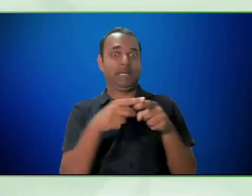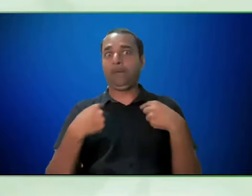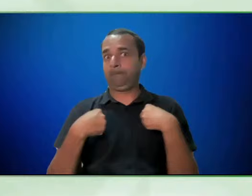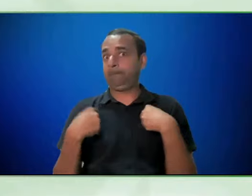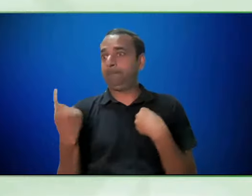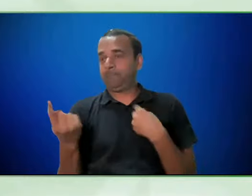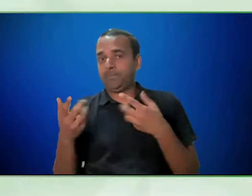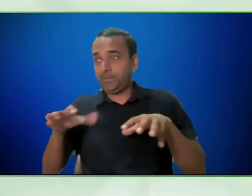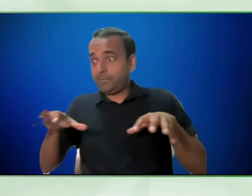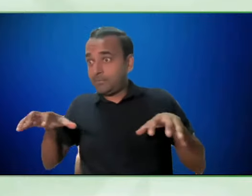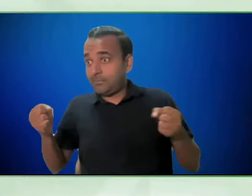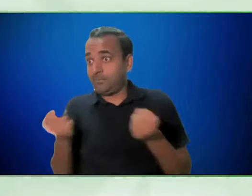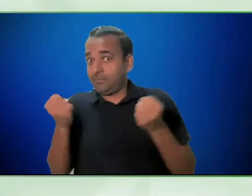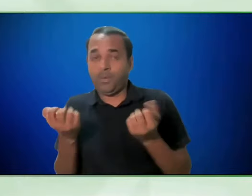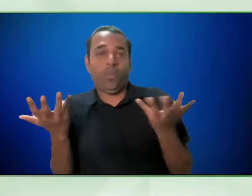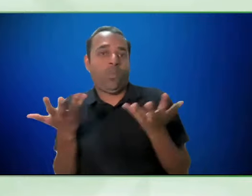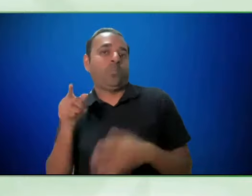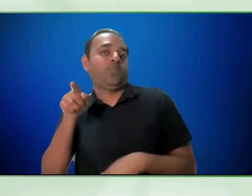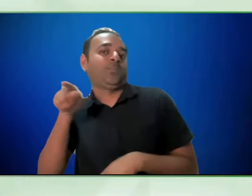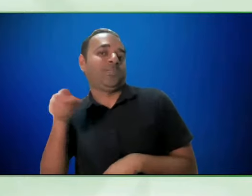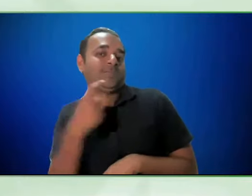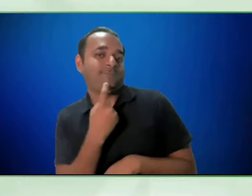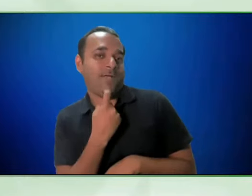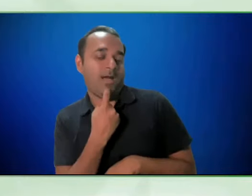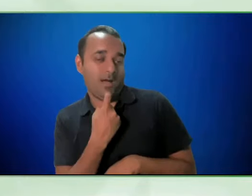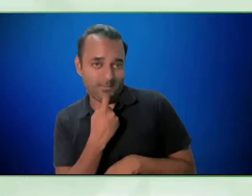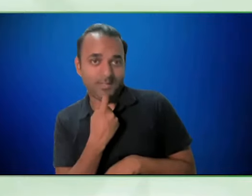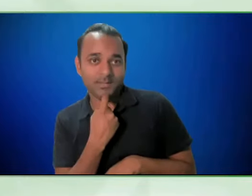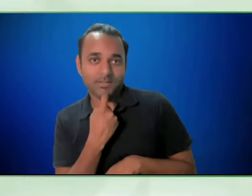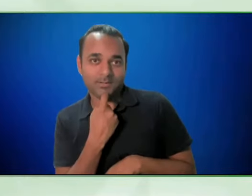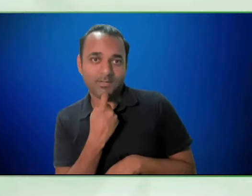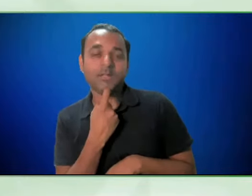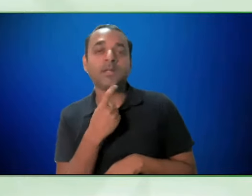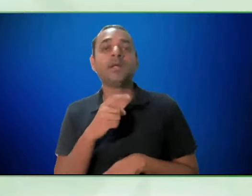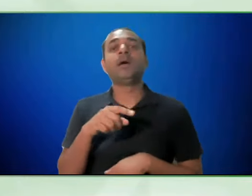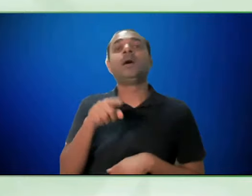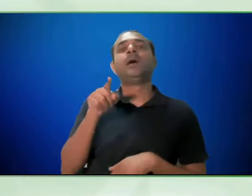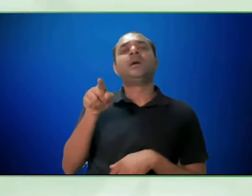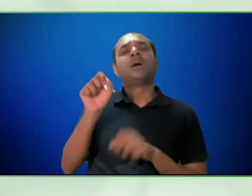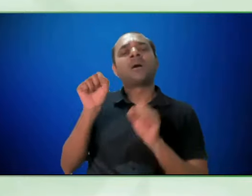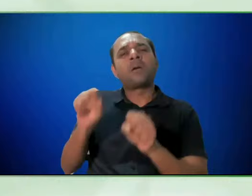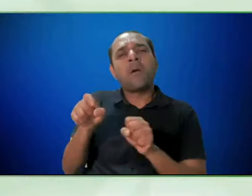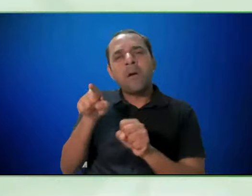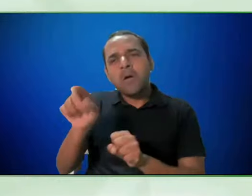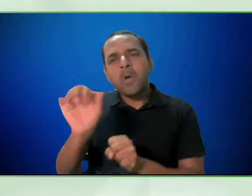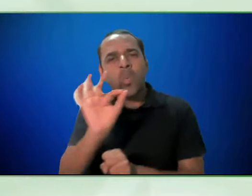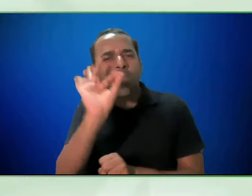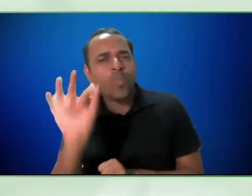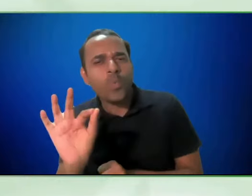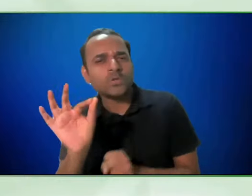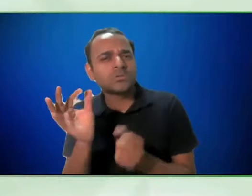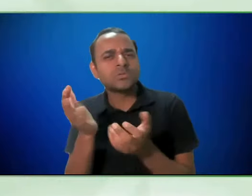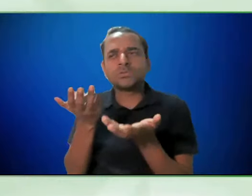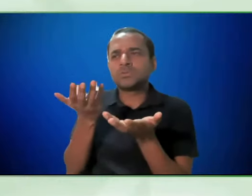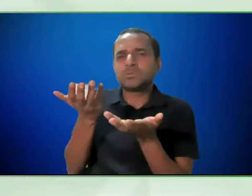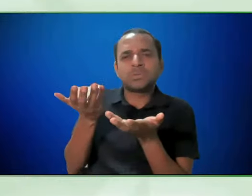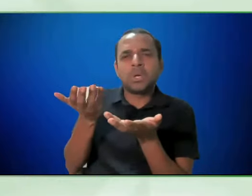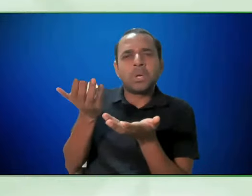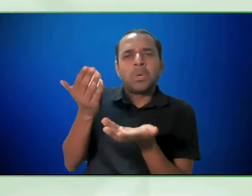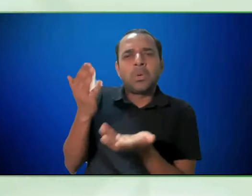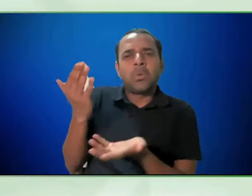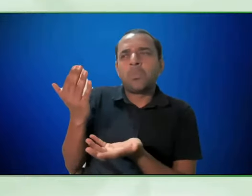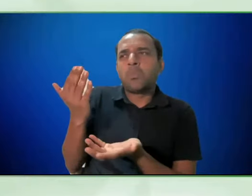about socioeconomic analysis and universal design and accessibility